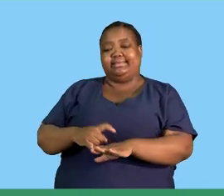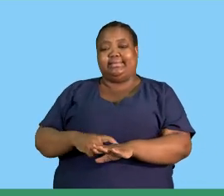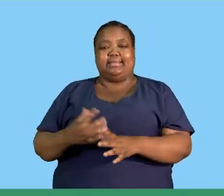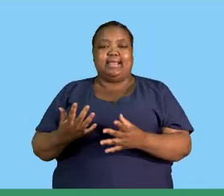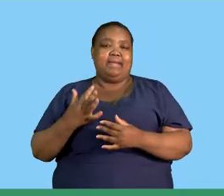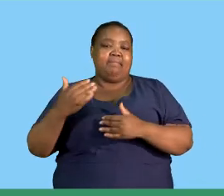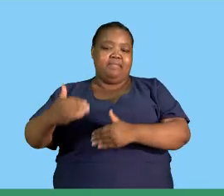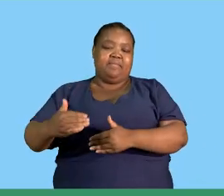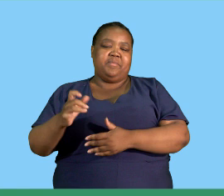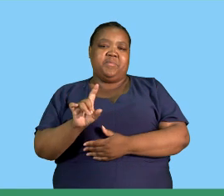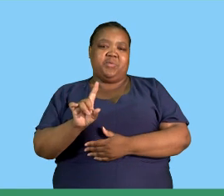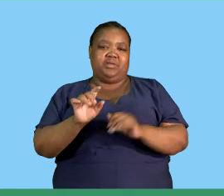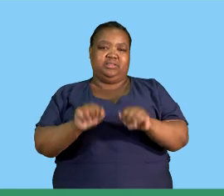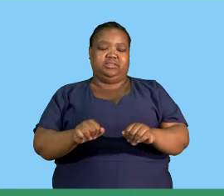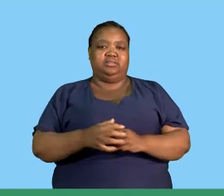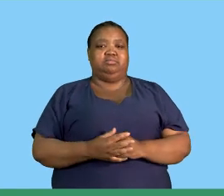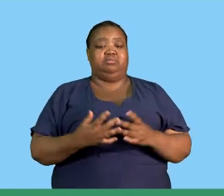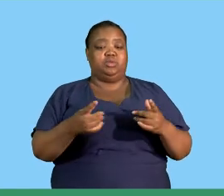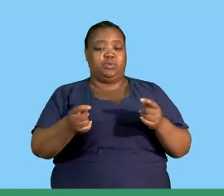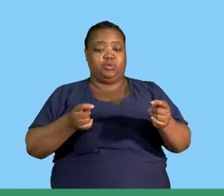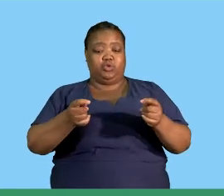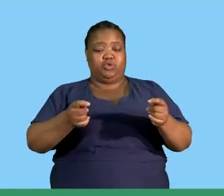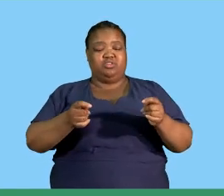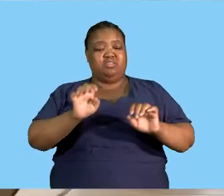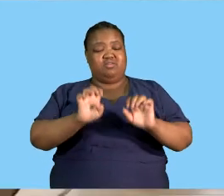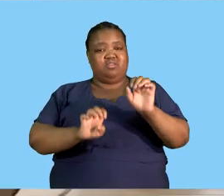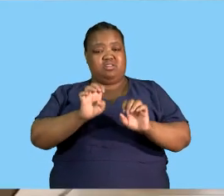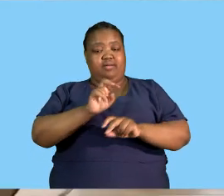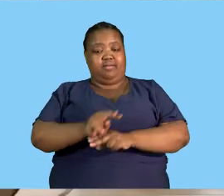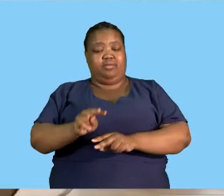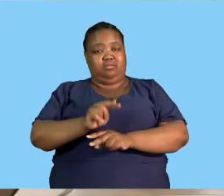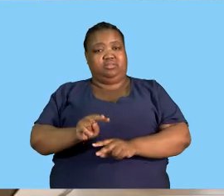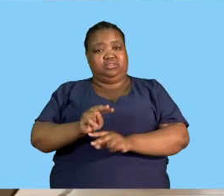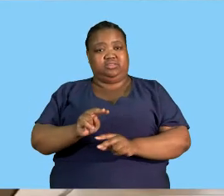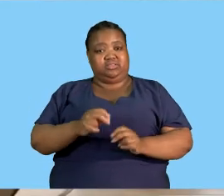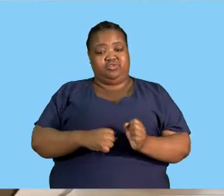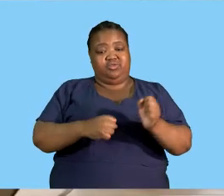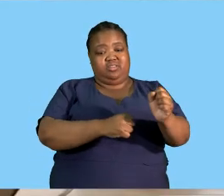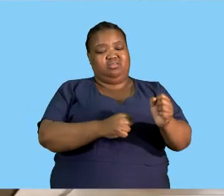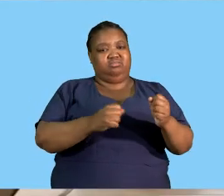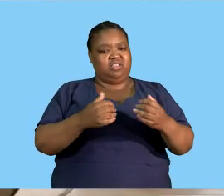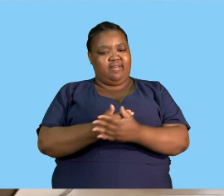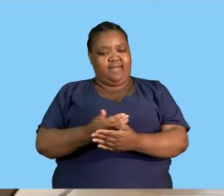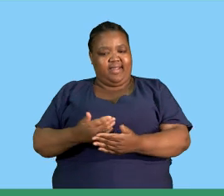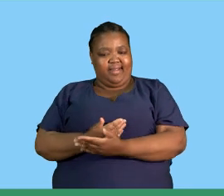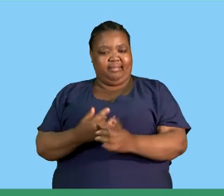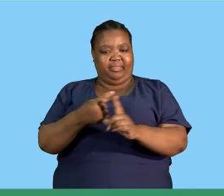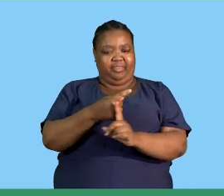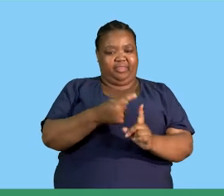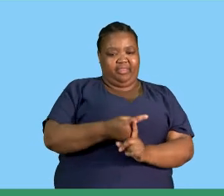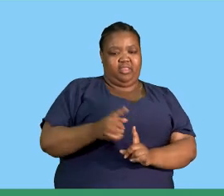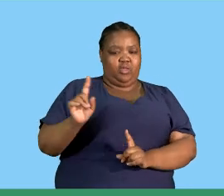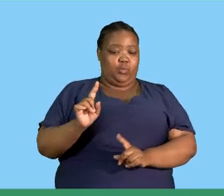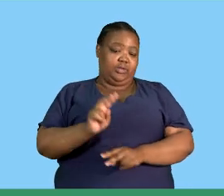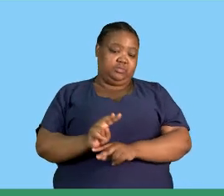about the time, etc. Right, and then control or evaluate or monitor the implemented